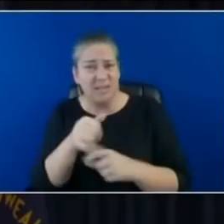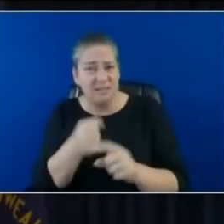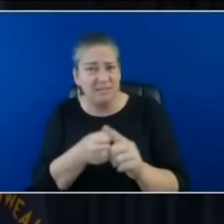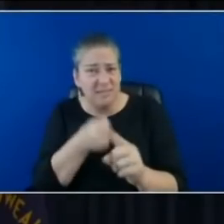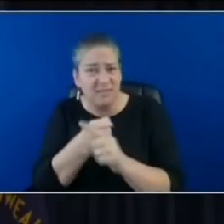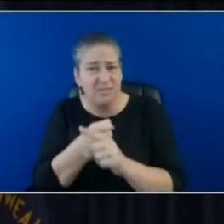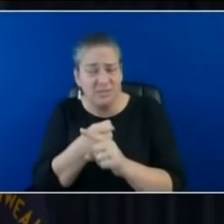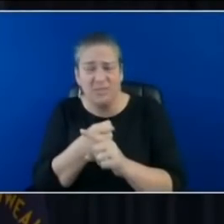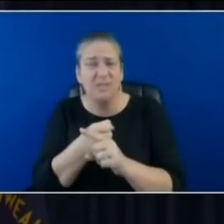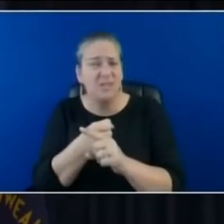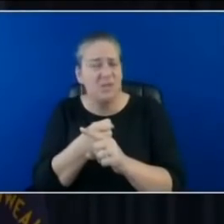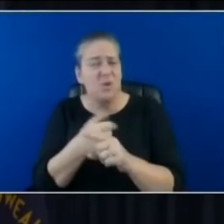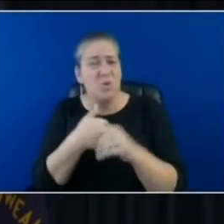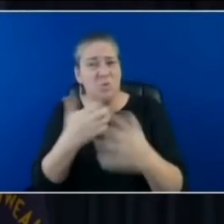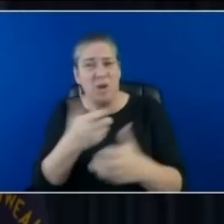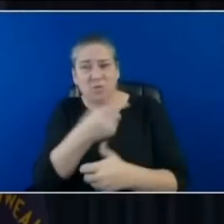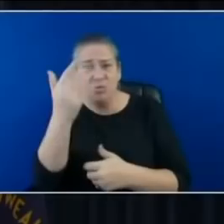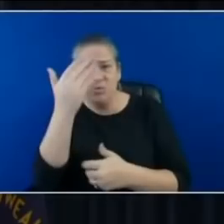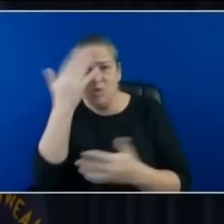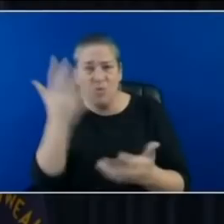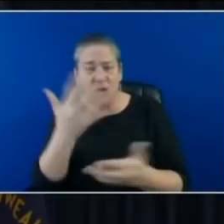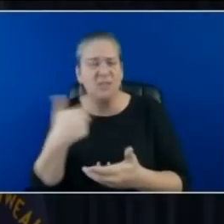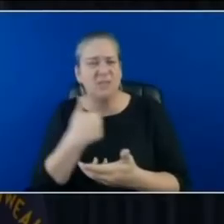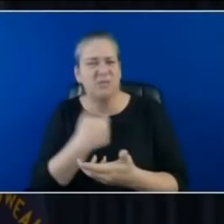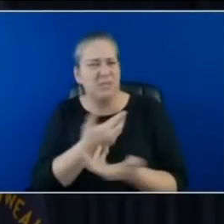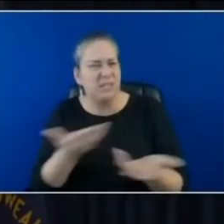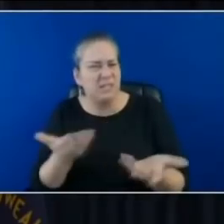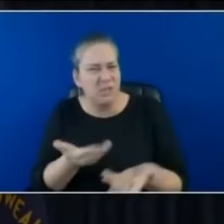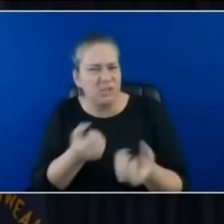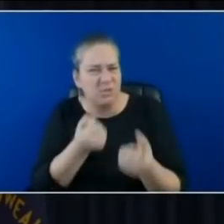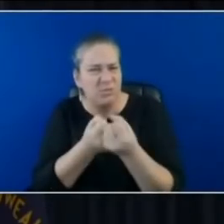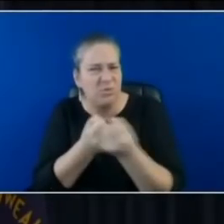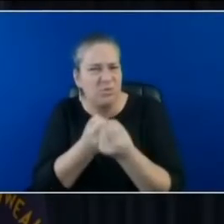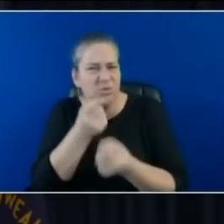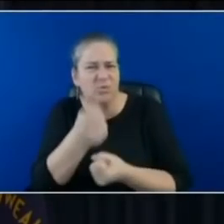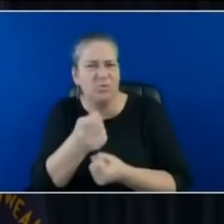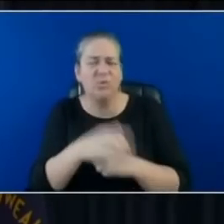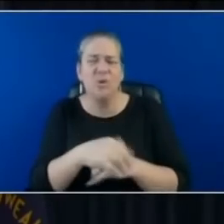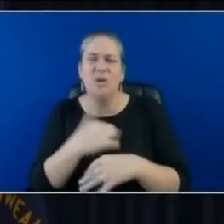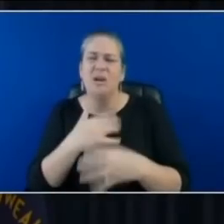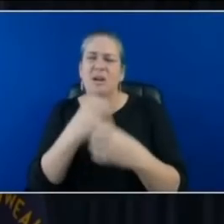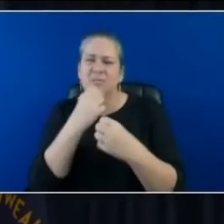here for you. We love you. We are praying for you.